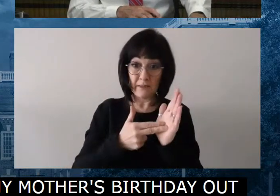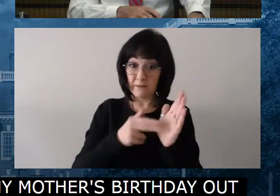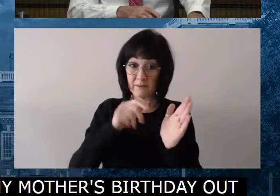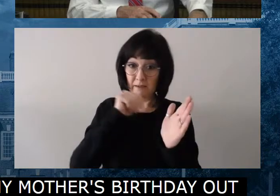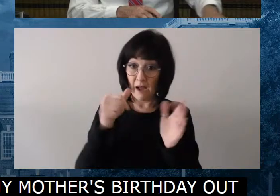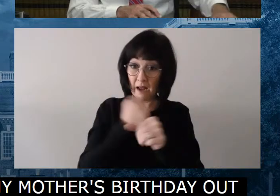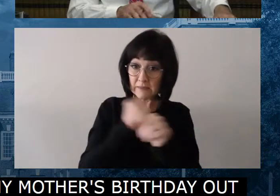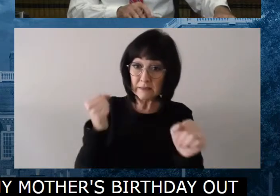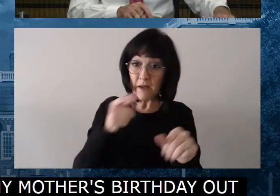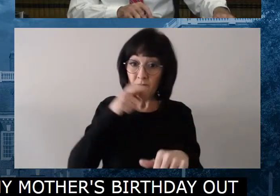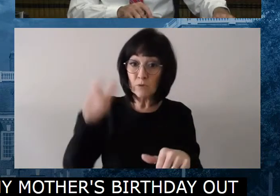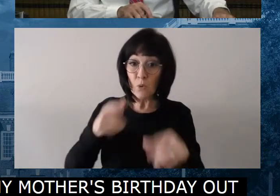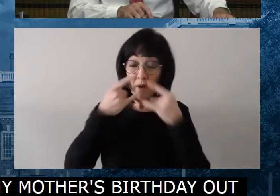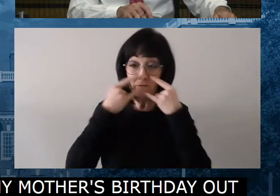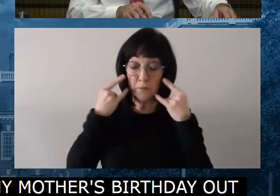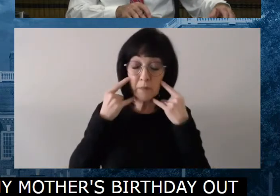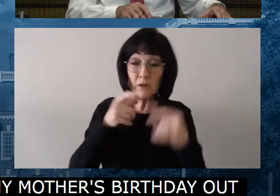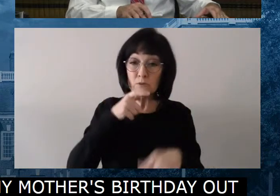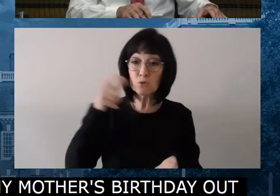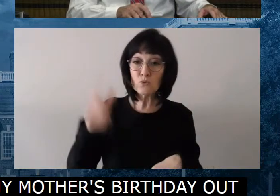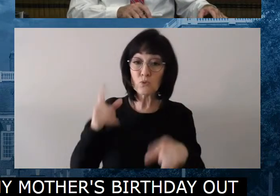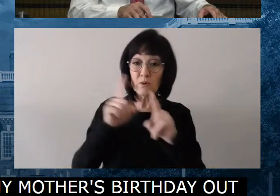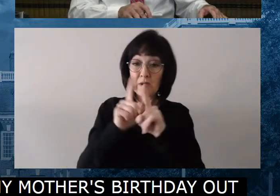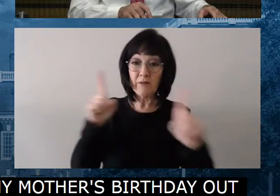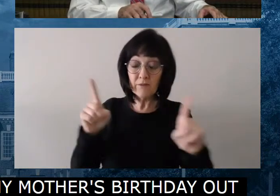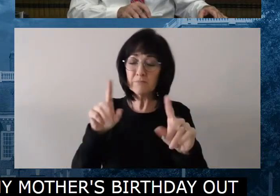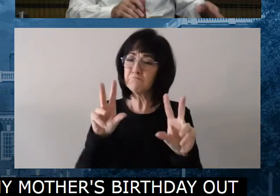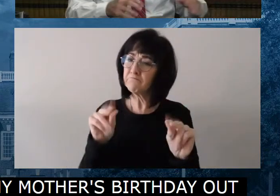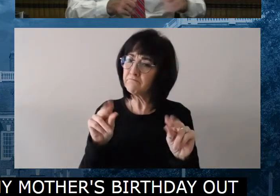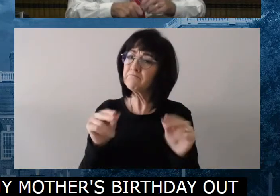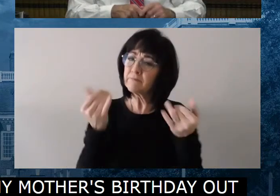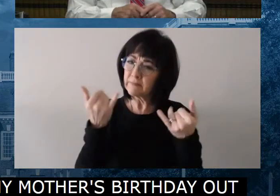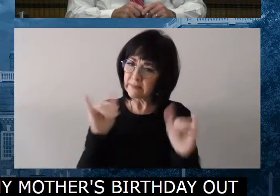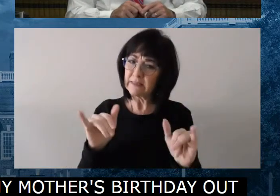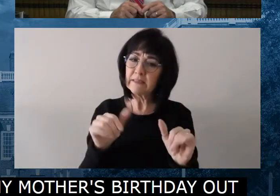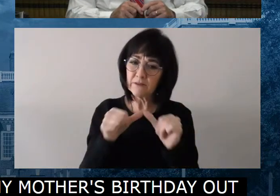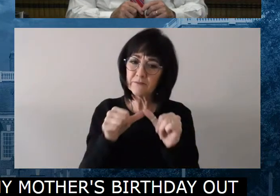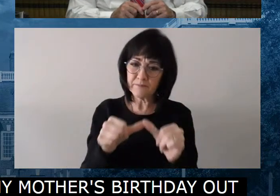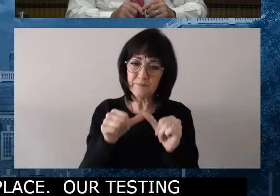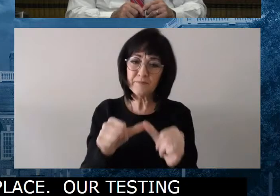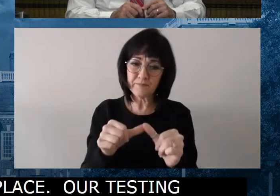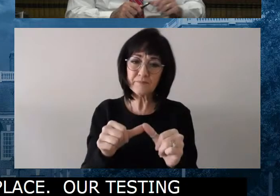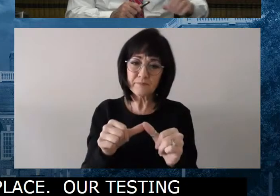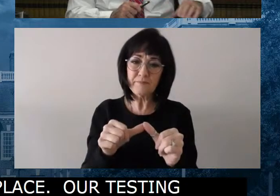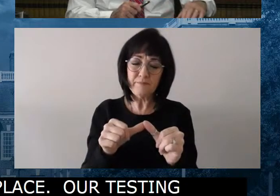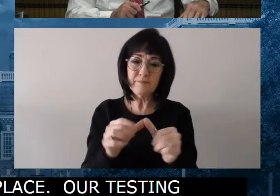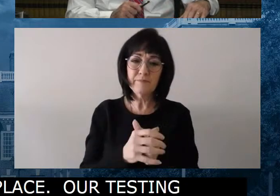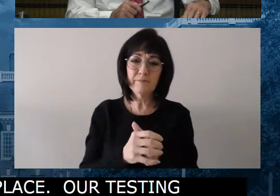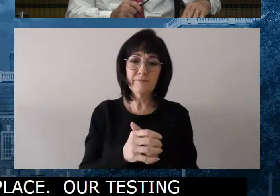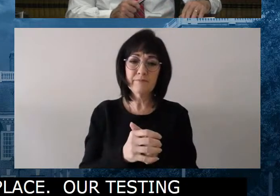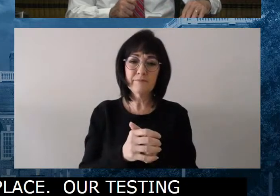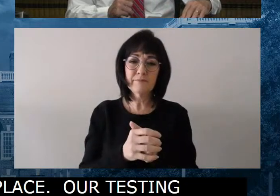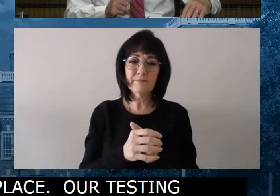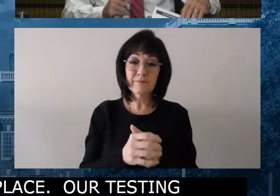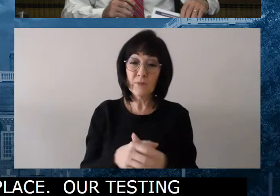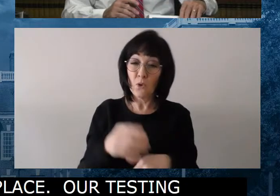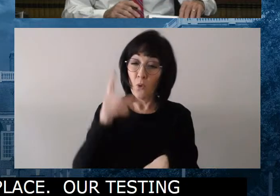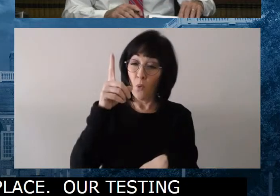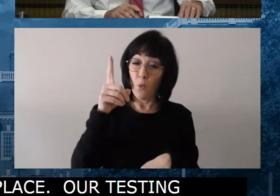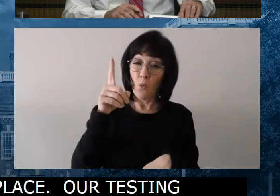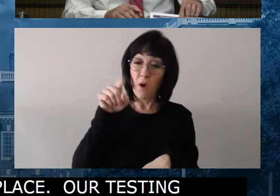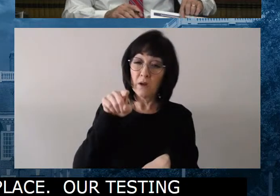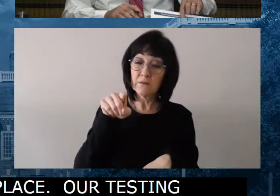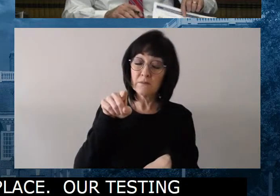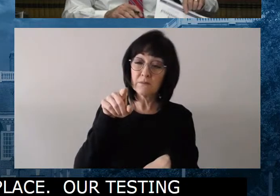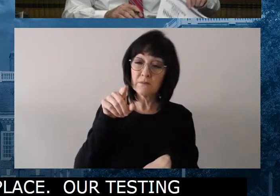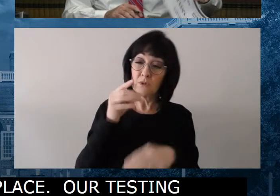tested over 650,000 Delawareans, unique Delawareans, and administering $1.5 million